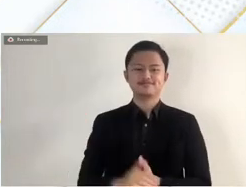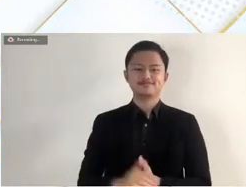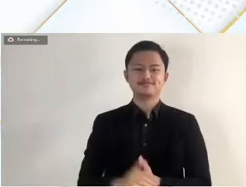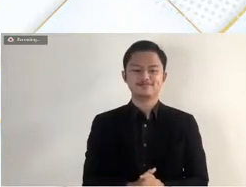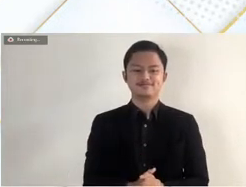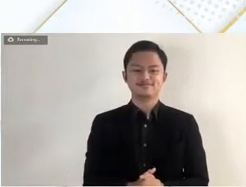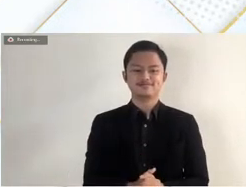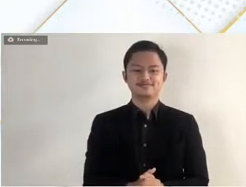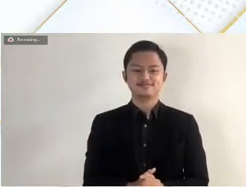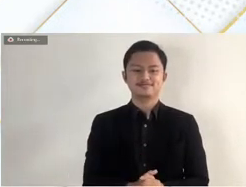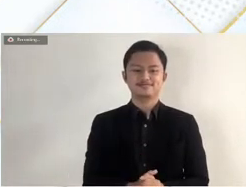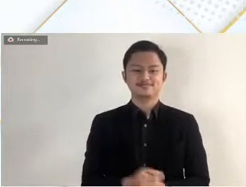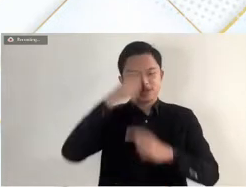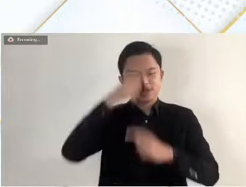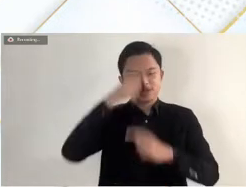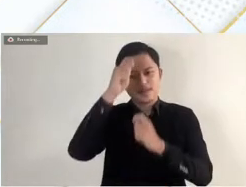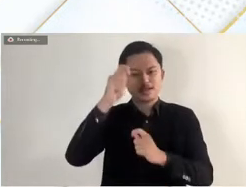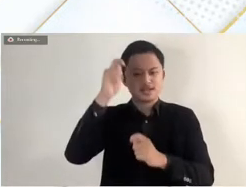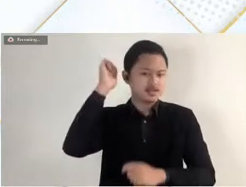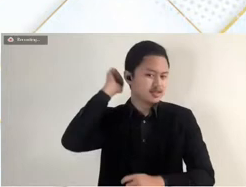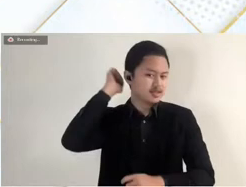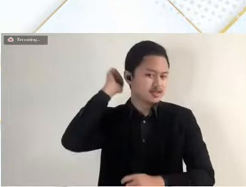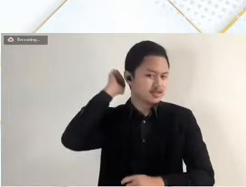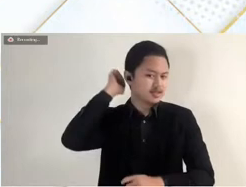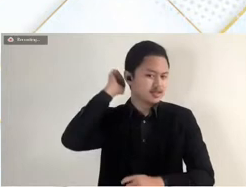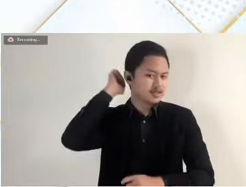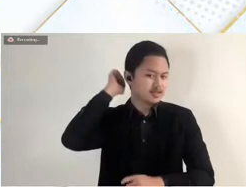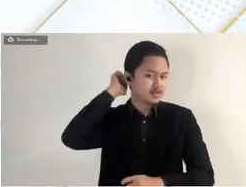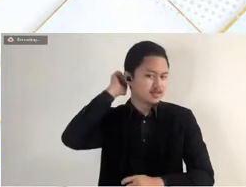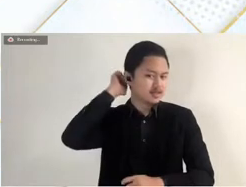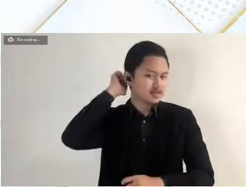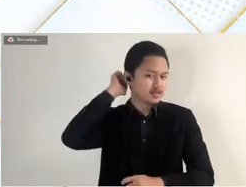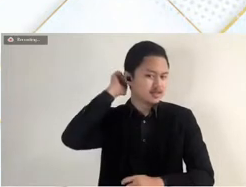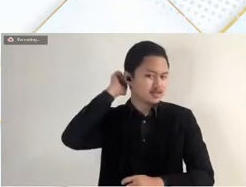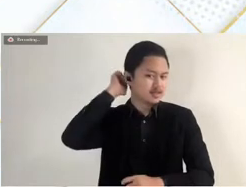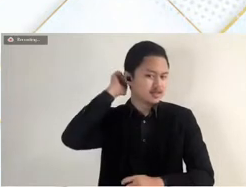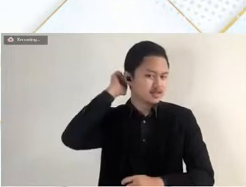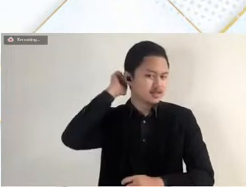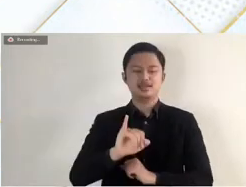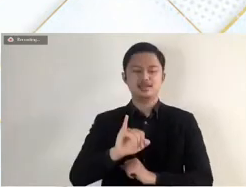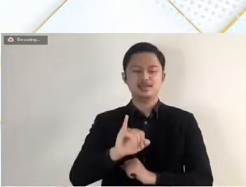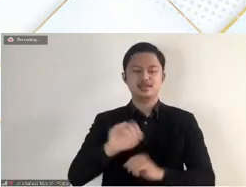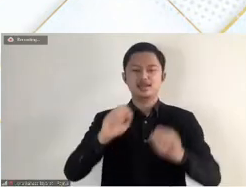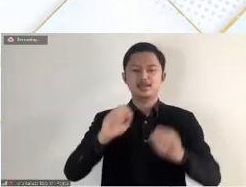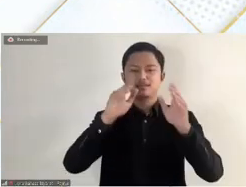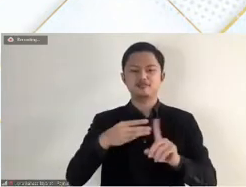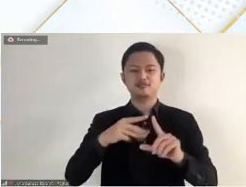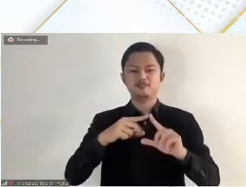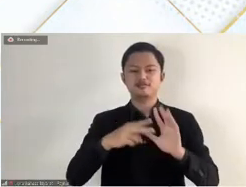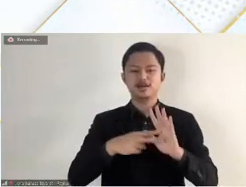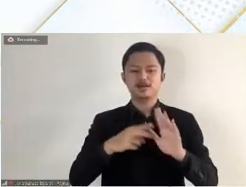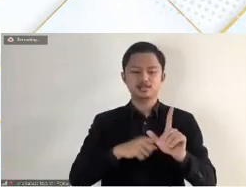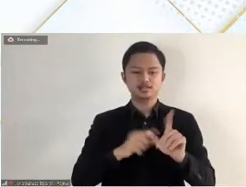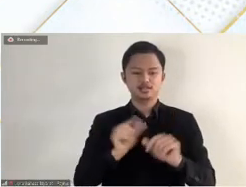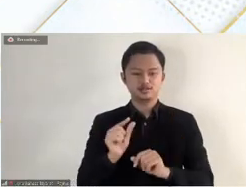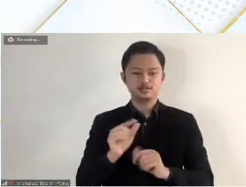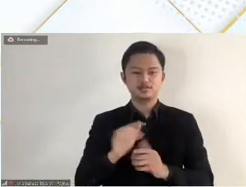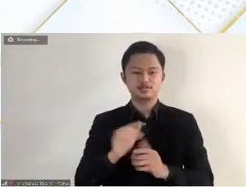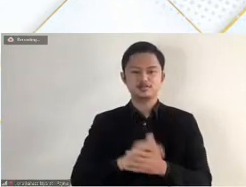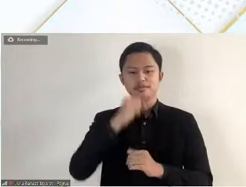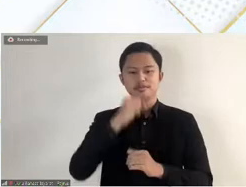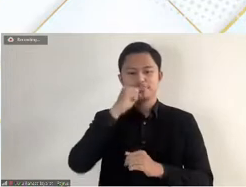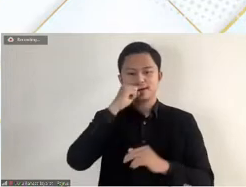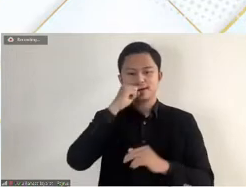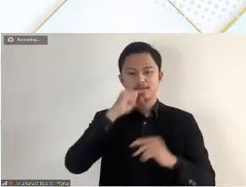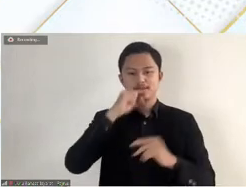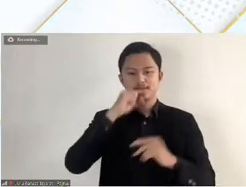yang saya hormati Ibu Dani, Pak Andika, Prof. Banyu, Pak Sade, Bu Herli, and